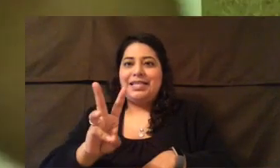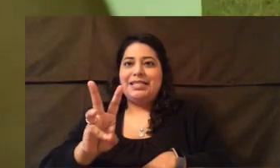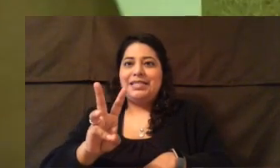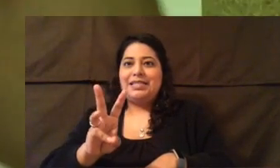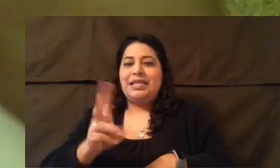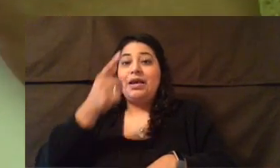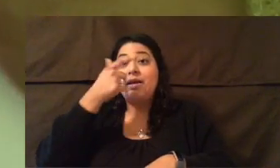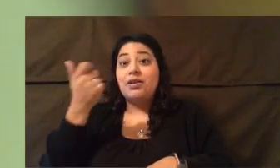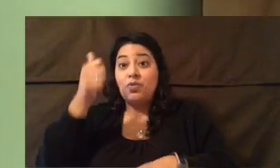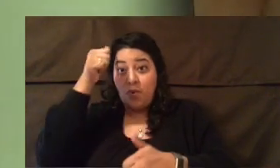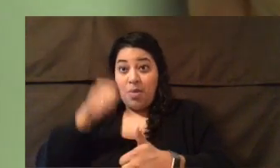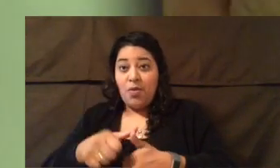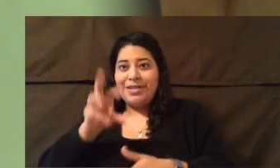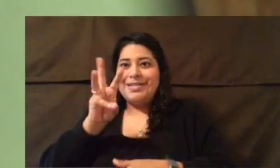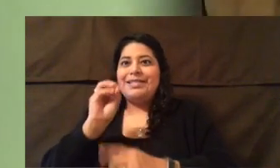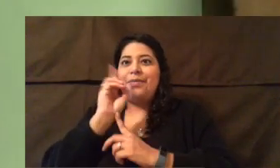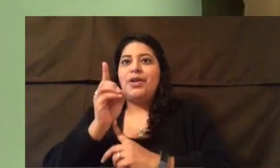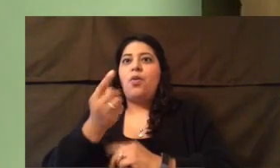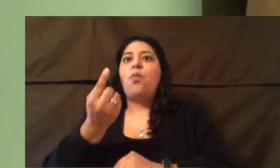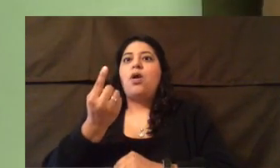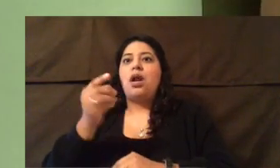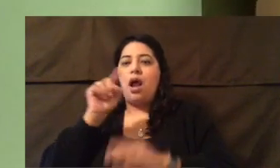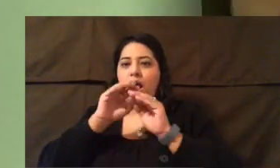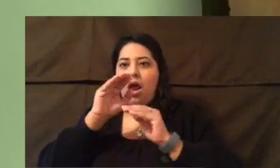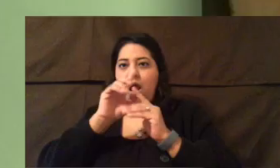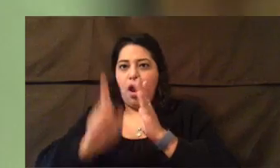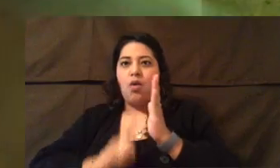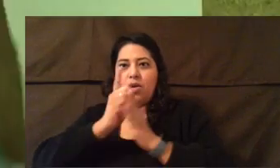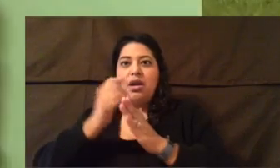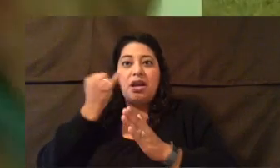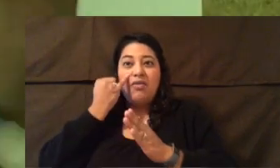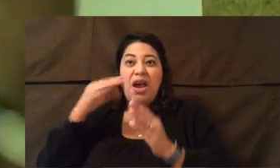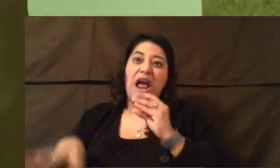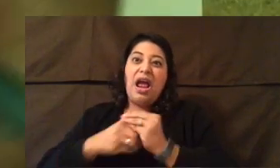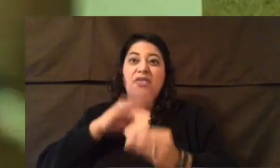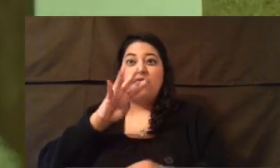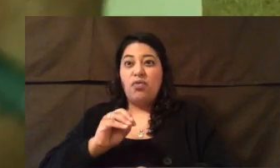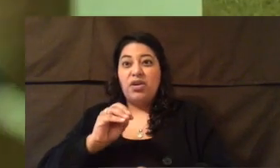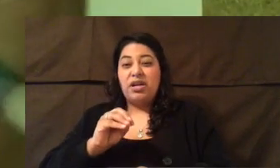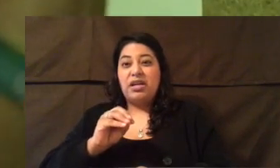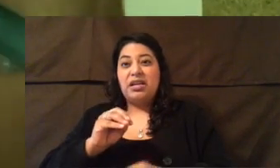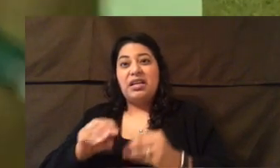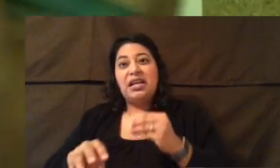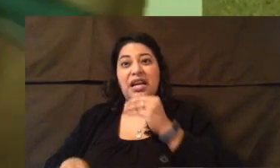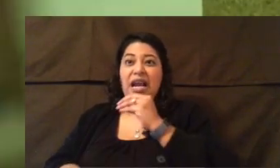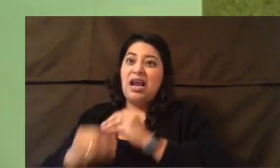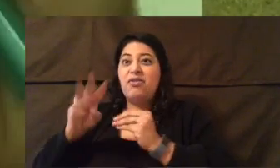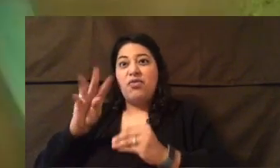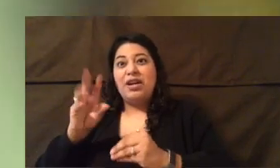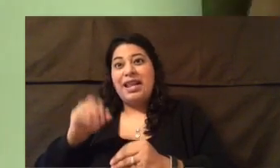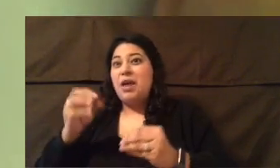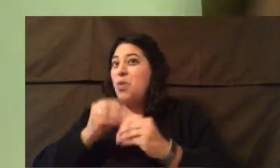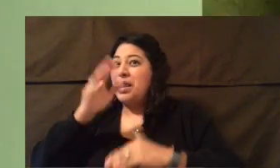6 o'clock. It's going to put me into the 7 o'clock hour because remember, there are 60 minutes in an hour. So if I add 40 and